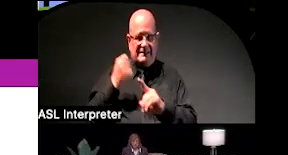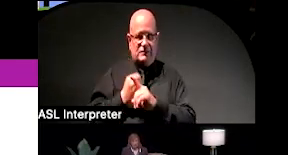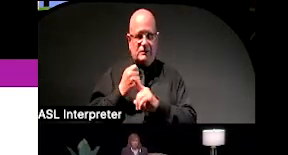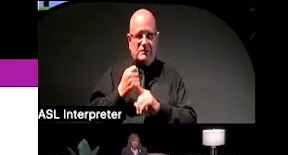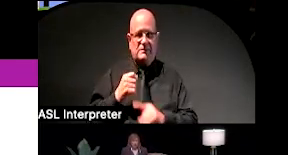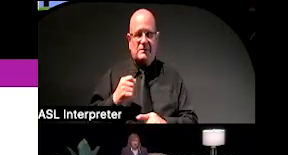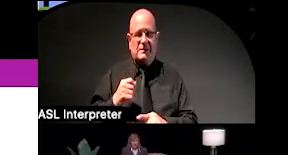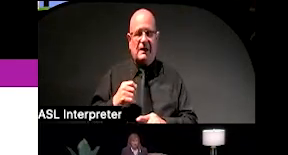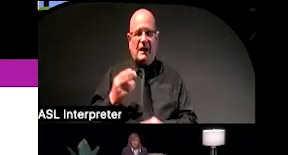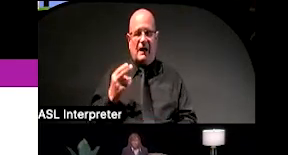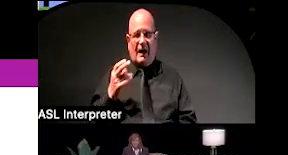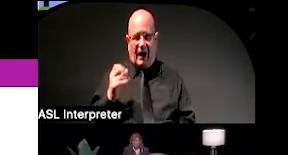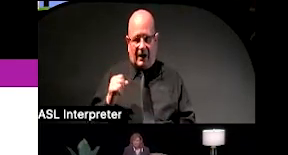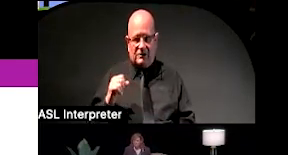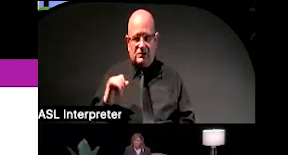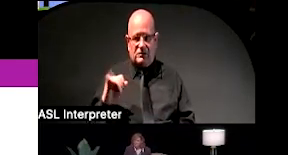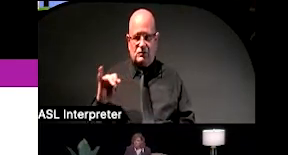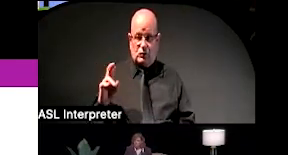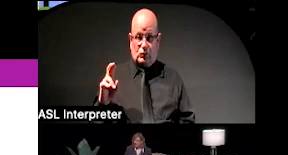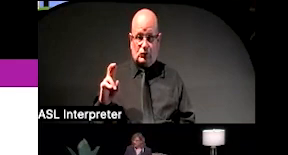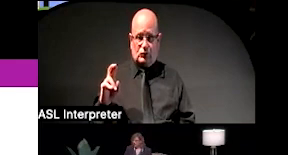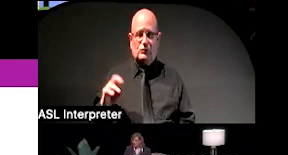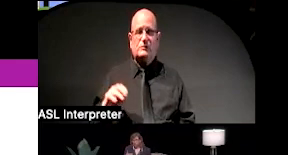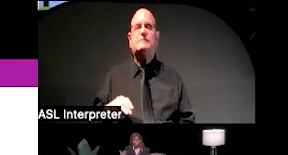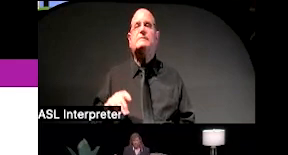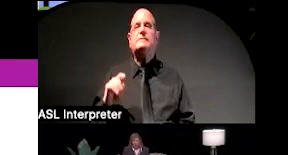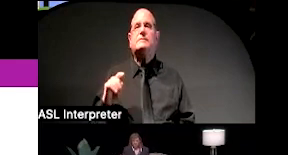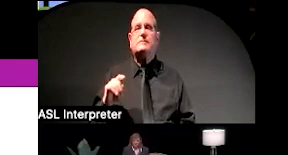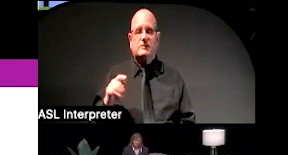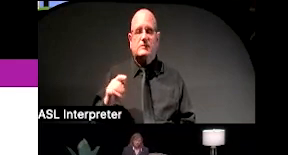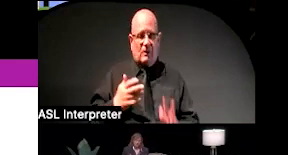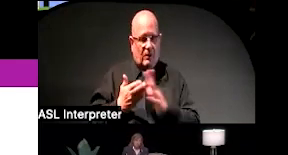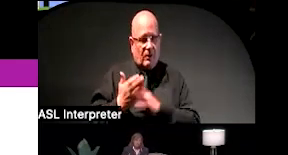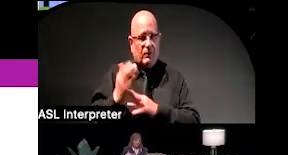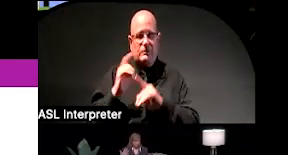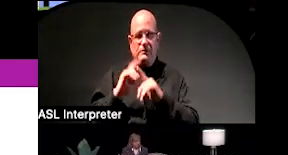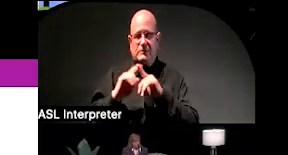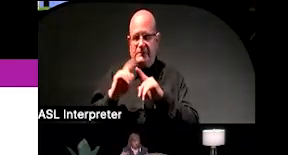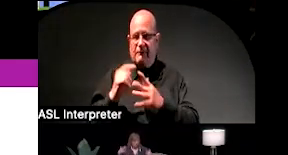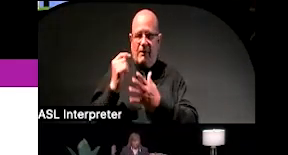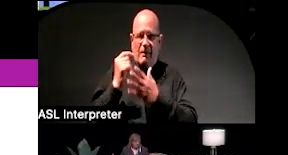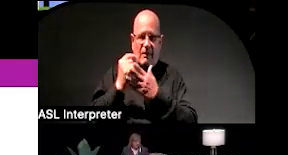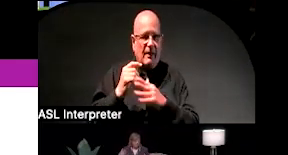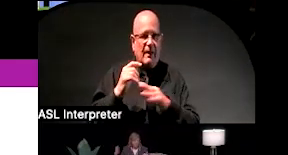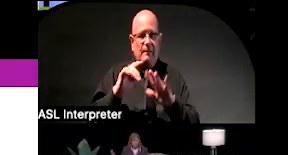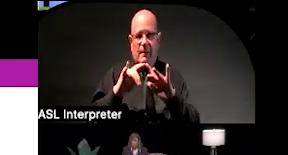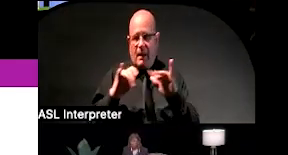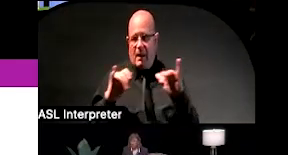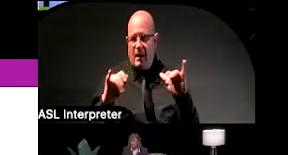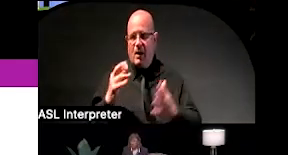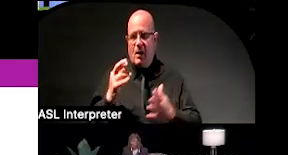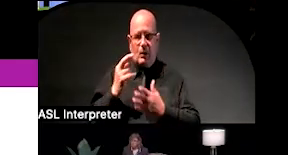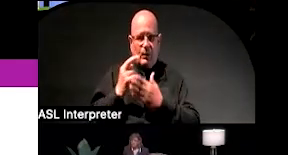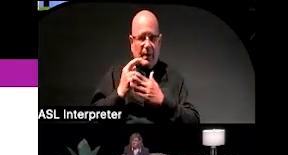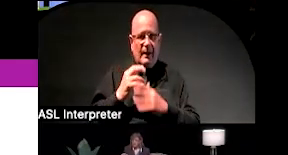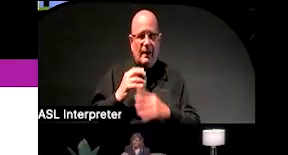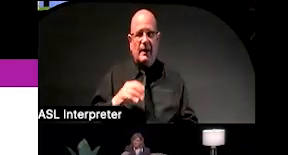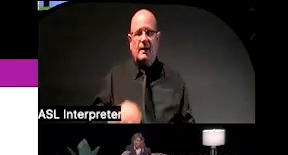She was a junior in high school. She has gone through all kinds of therapy and treatment and rehab and all of